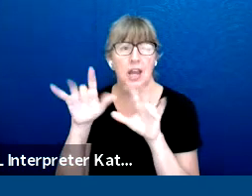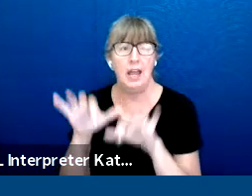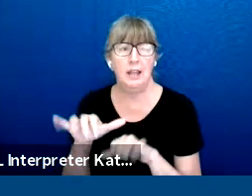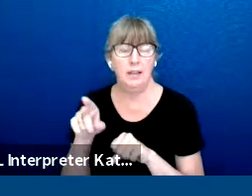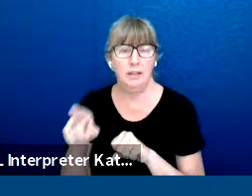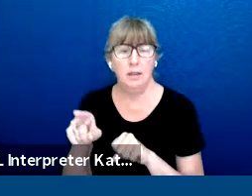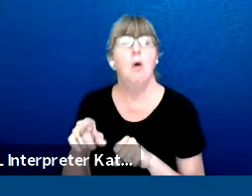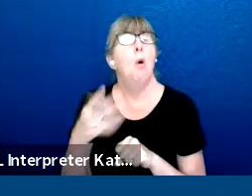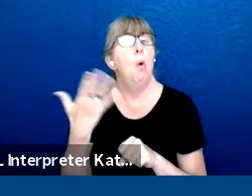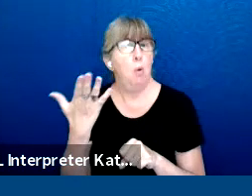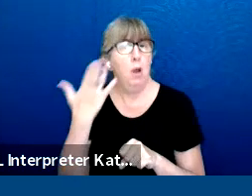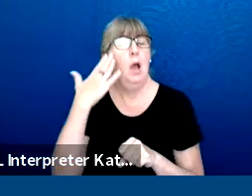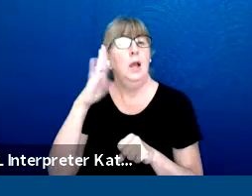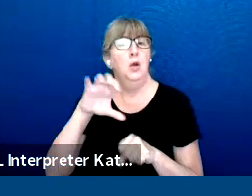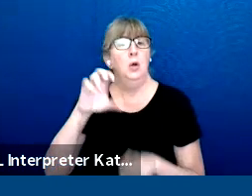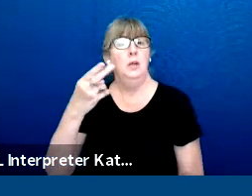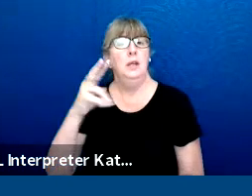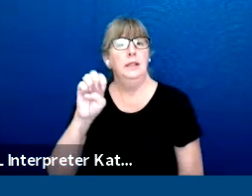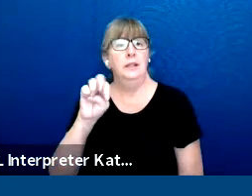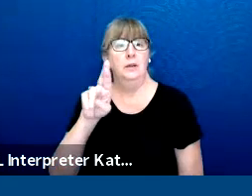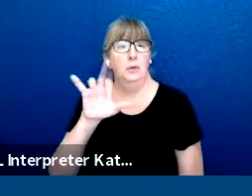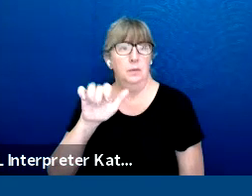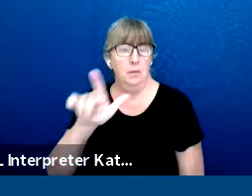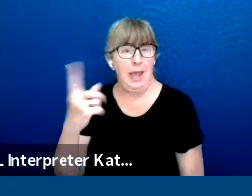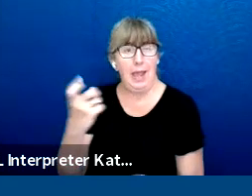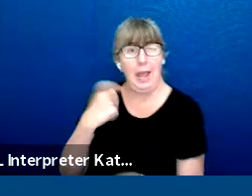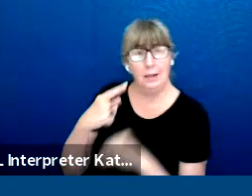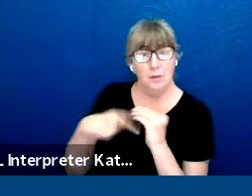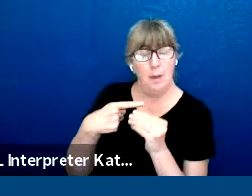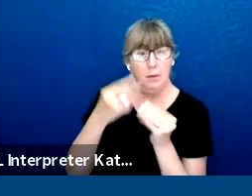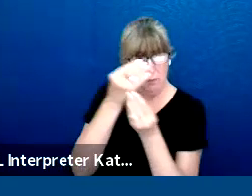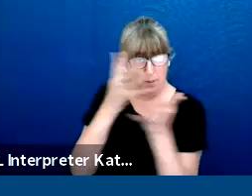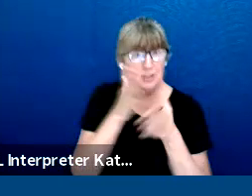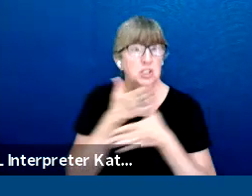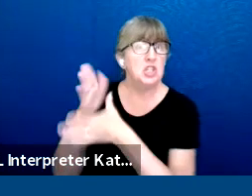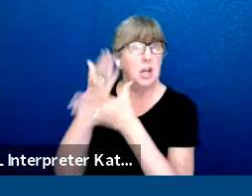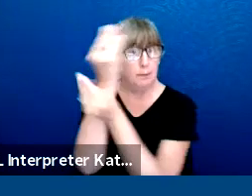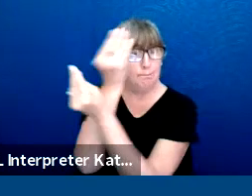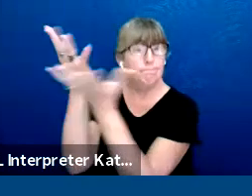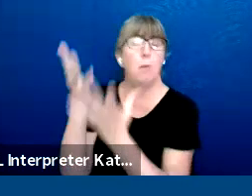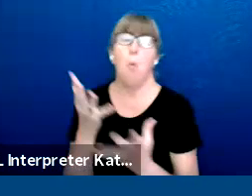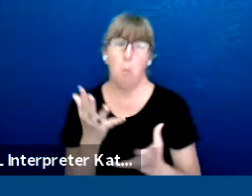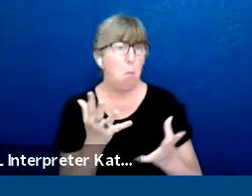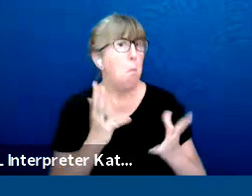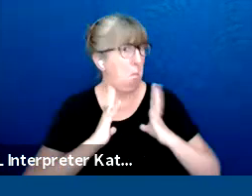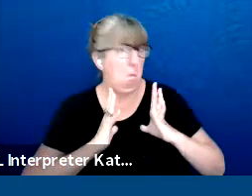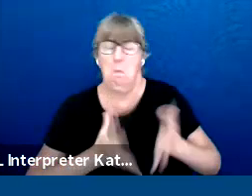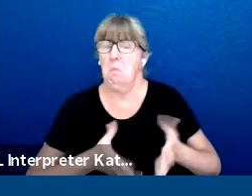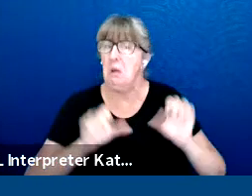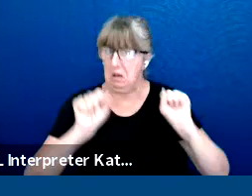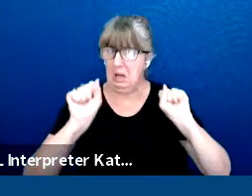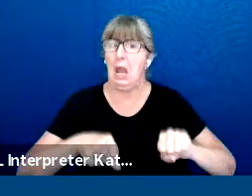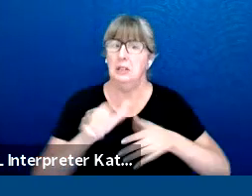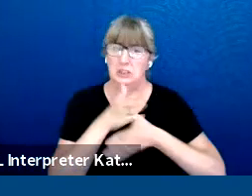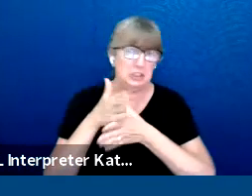I do know that Cheryl asked about sharing this information, and just want to let everyone know that yes, you can